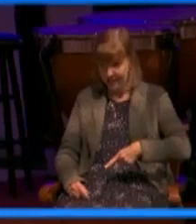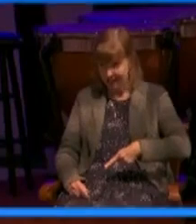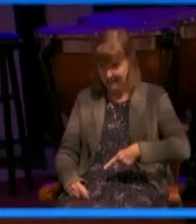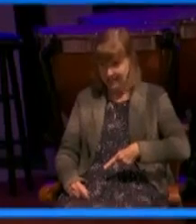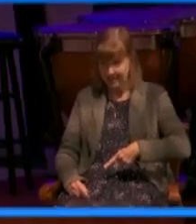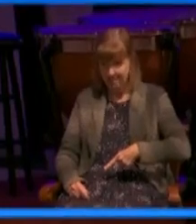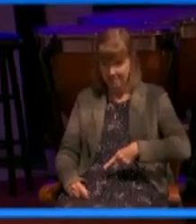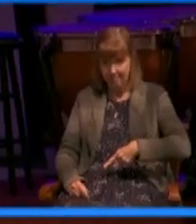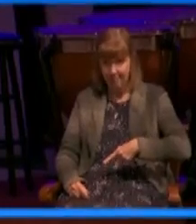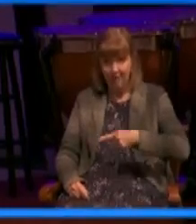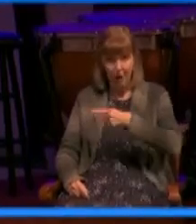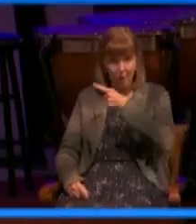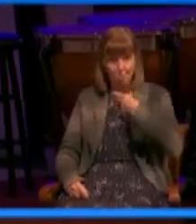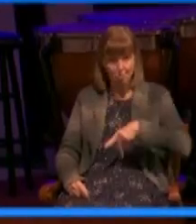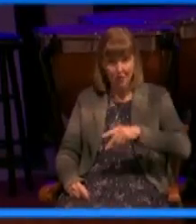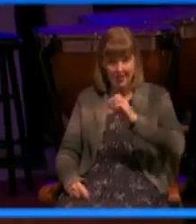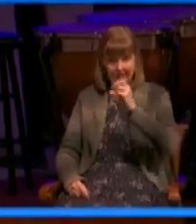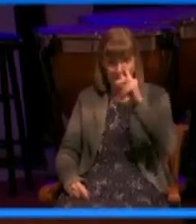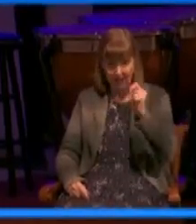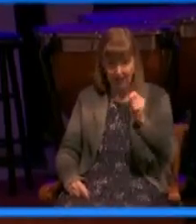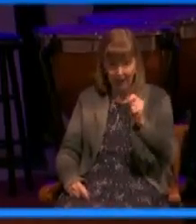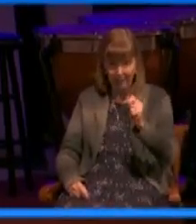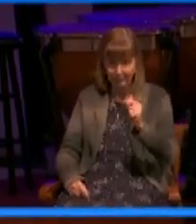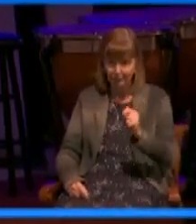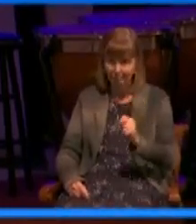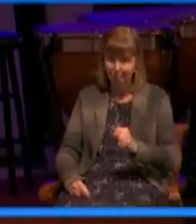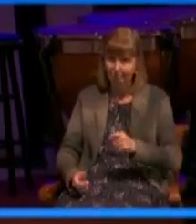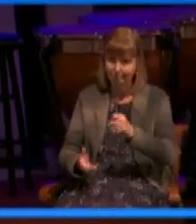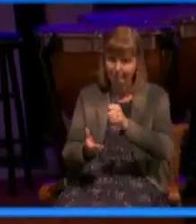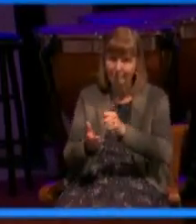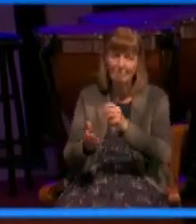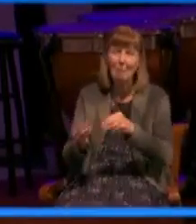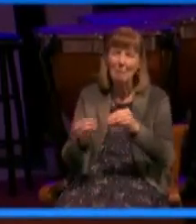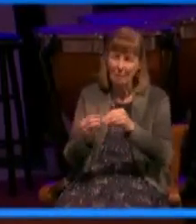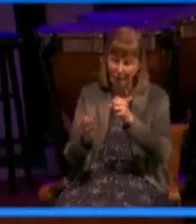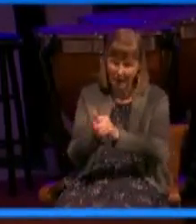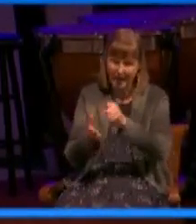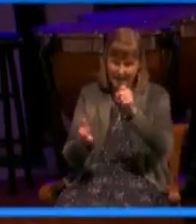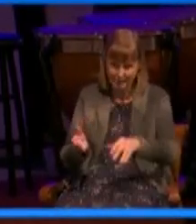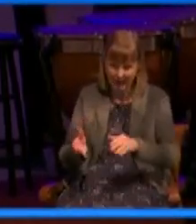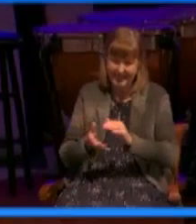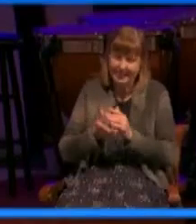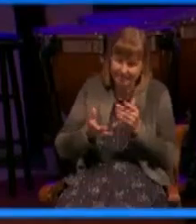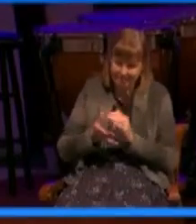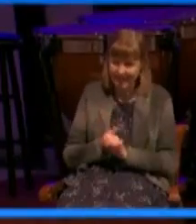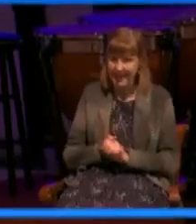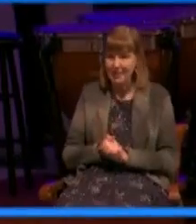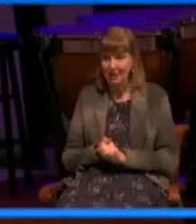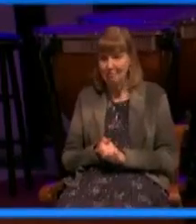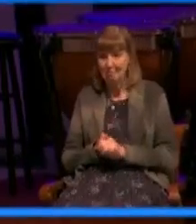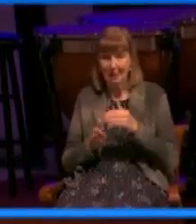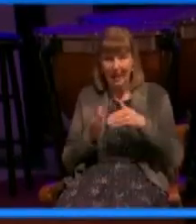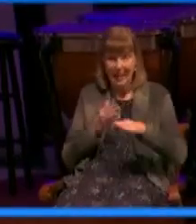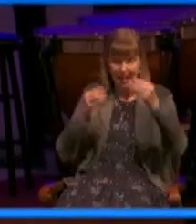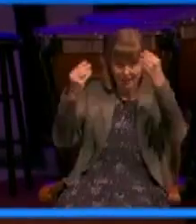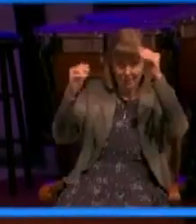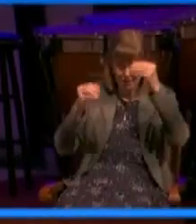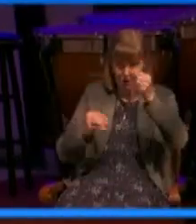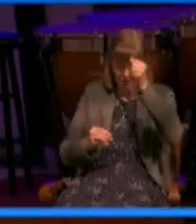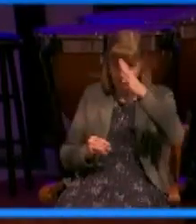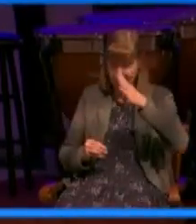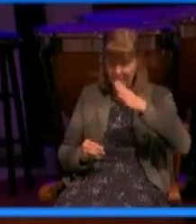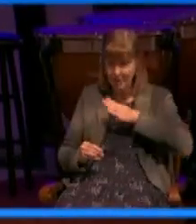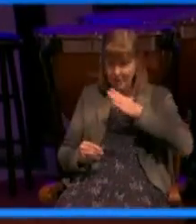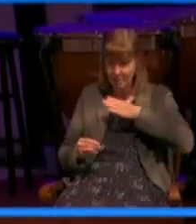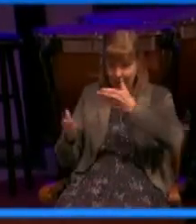look at it, the guy comes out, he brings out this thing which you put up to your eye and you're supposed to look at it, you know, and I don't know what that means, but I looked at it and I was like,